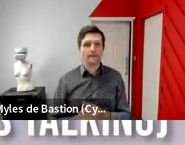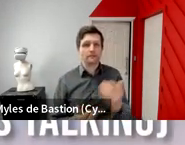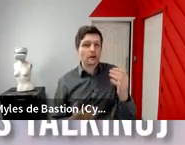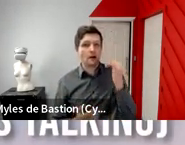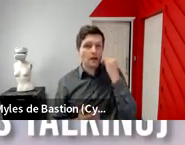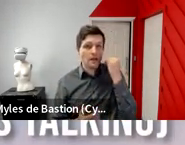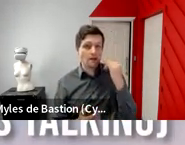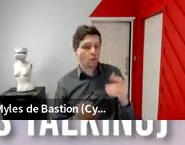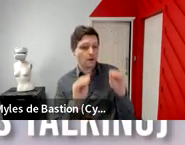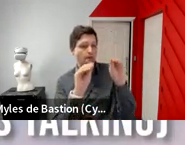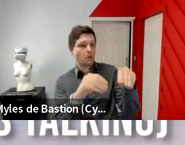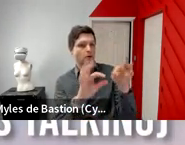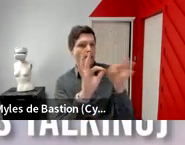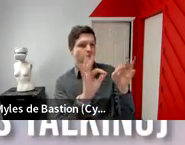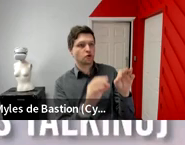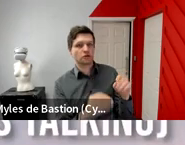for example?